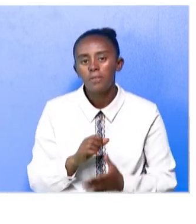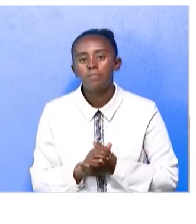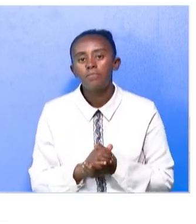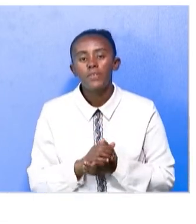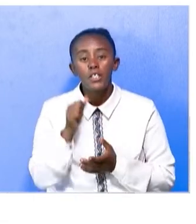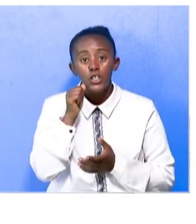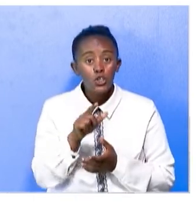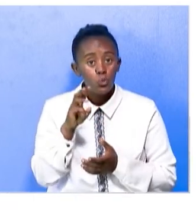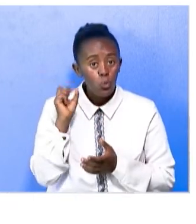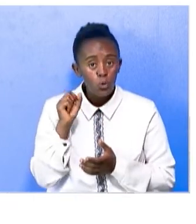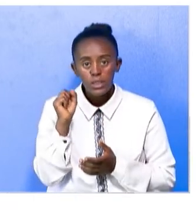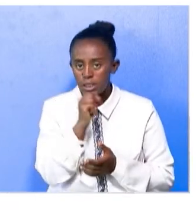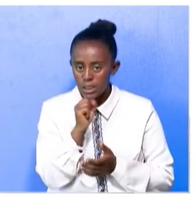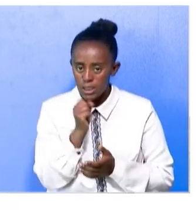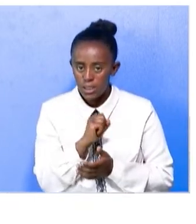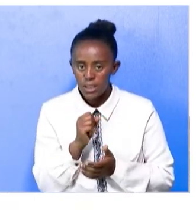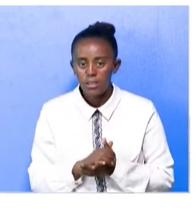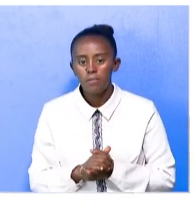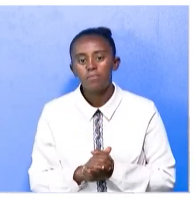She was singing